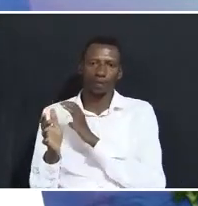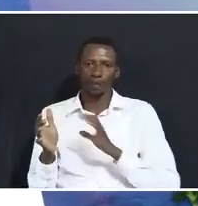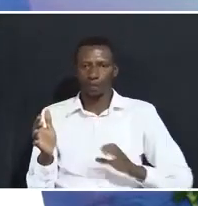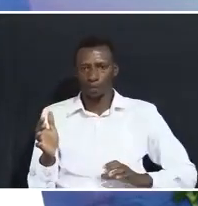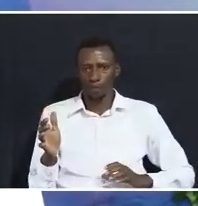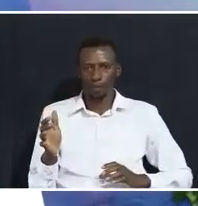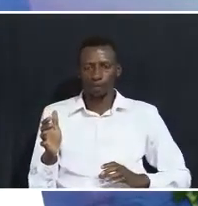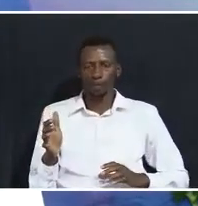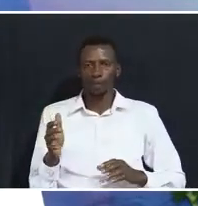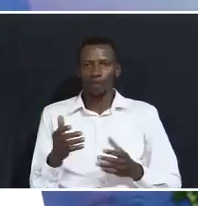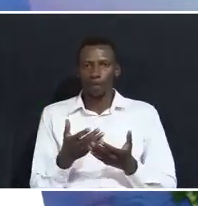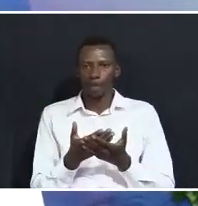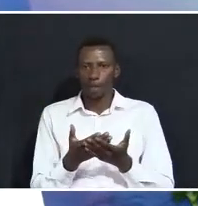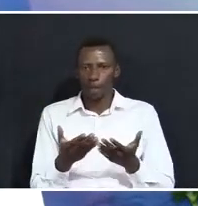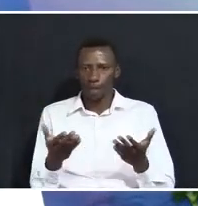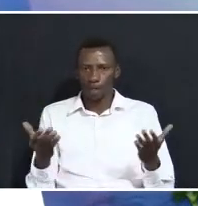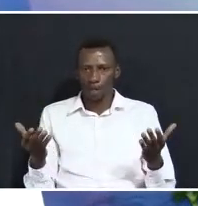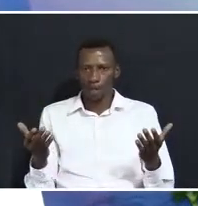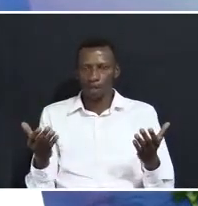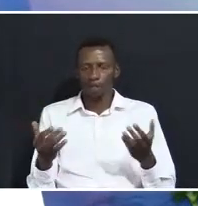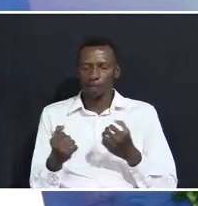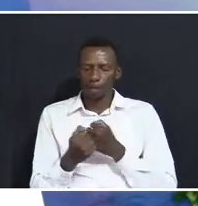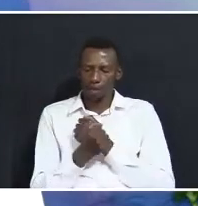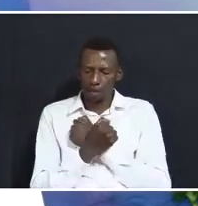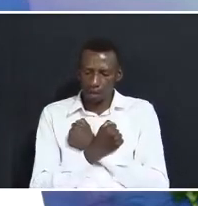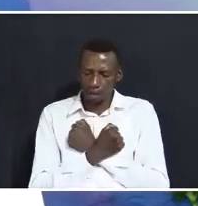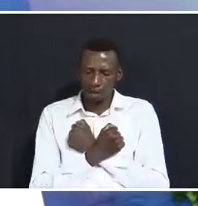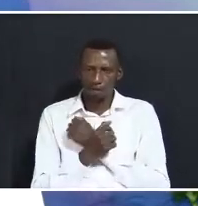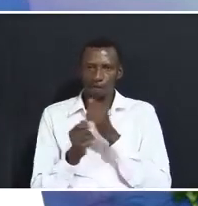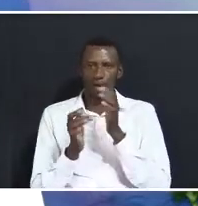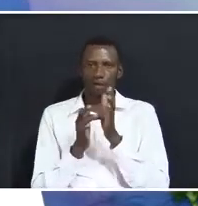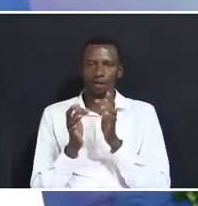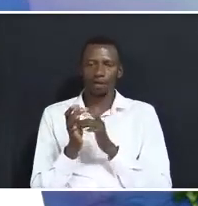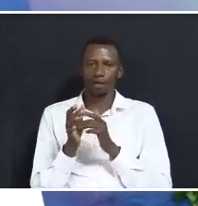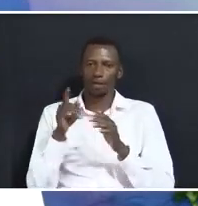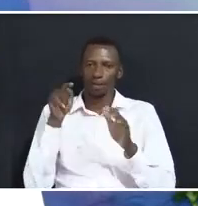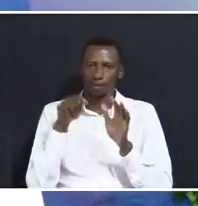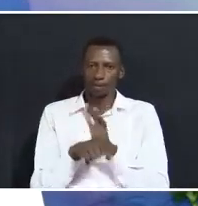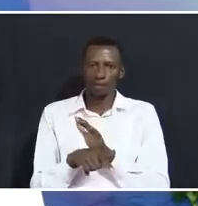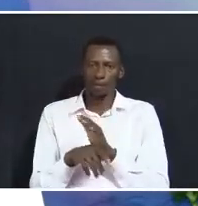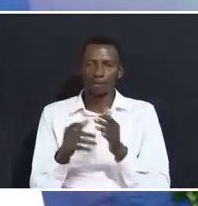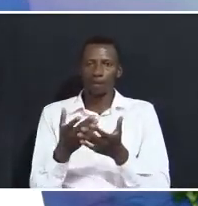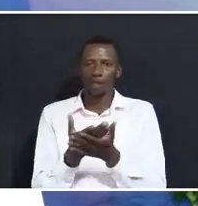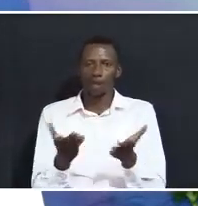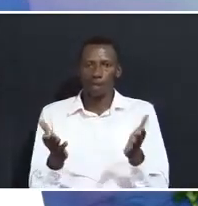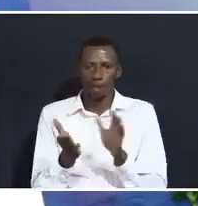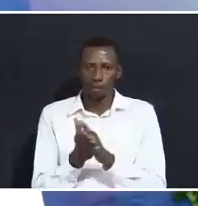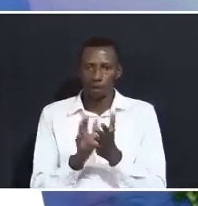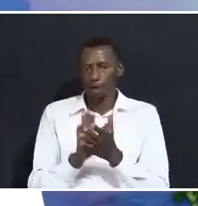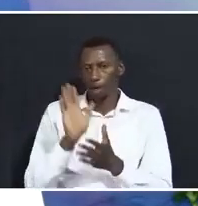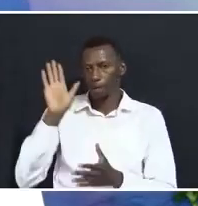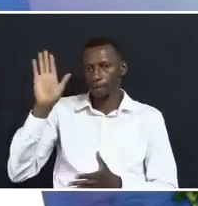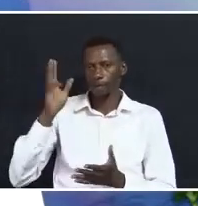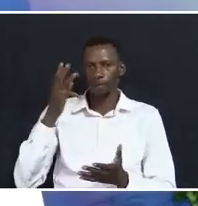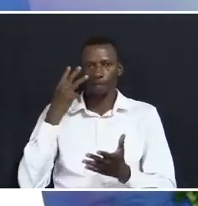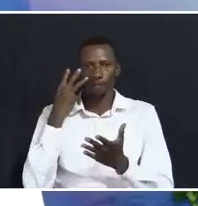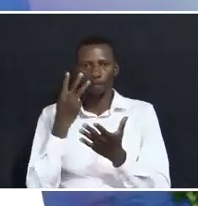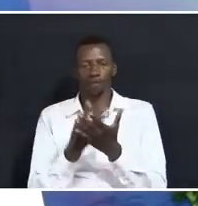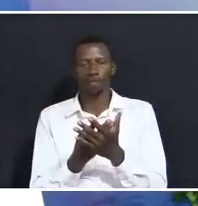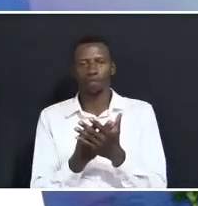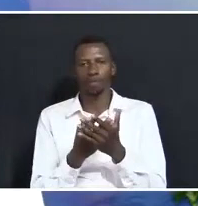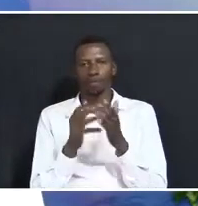can't help it but fall in love with him and become his witnesses. And we see these